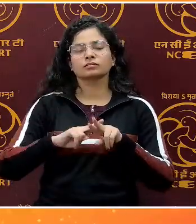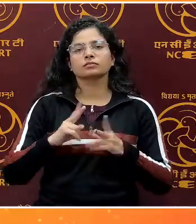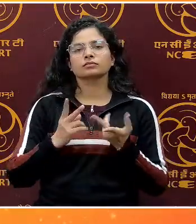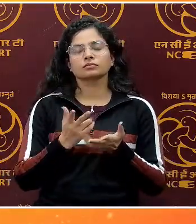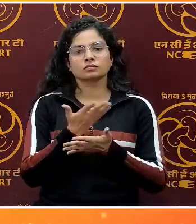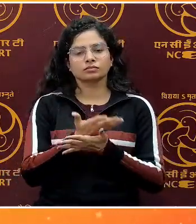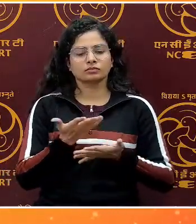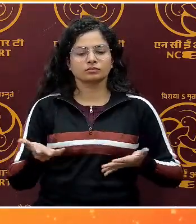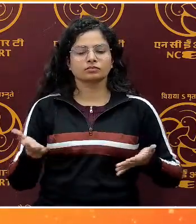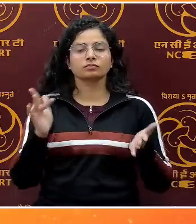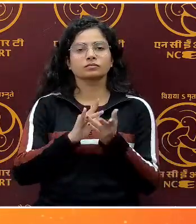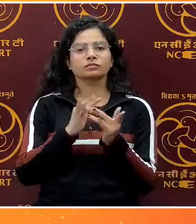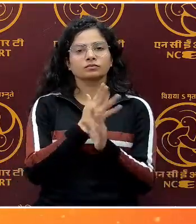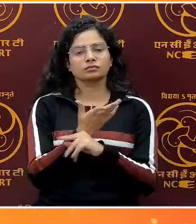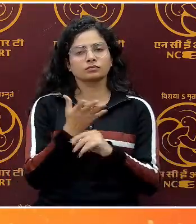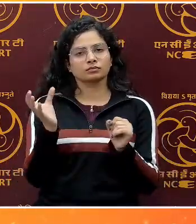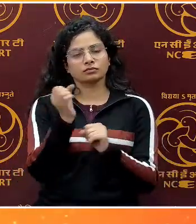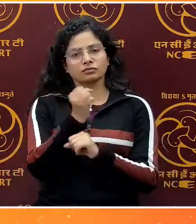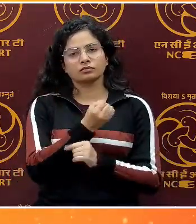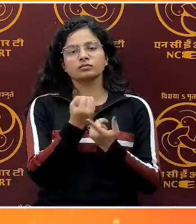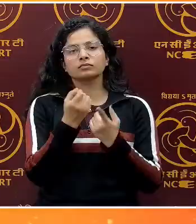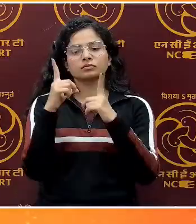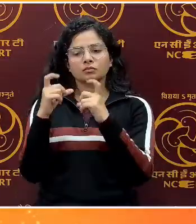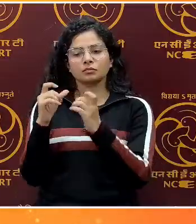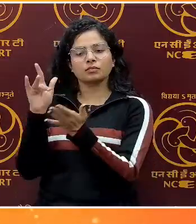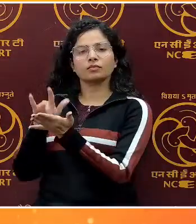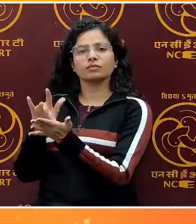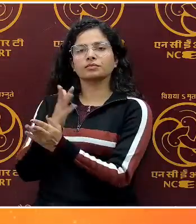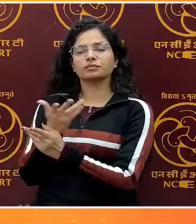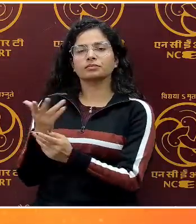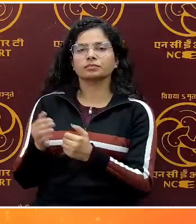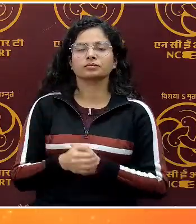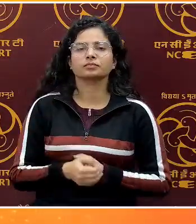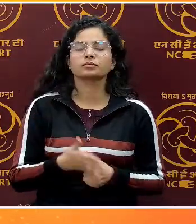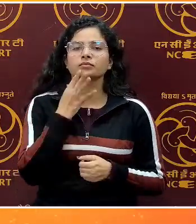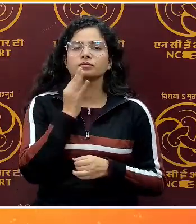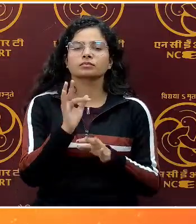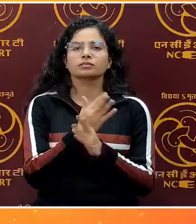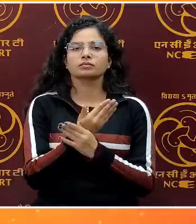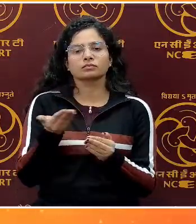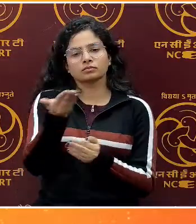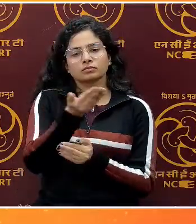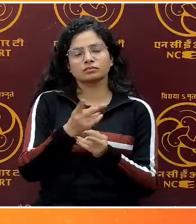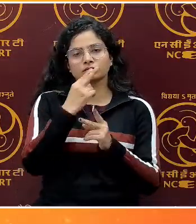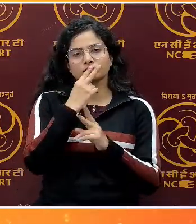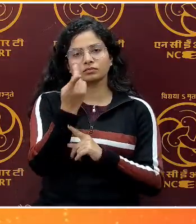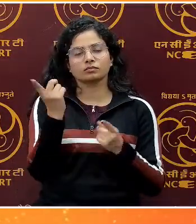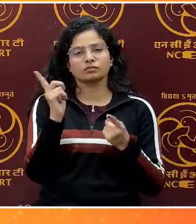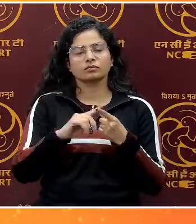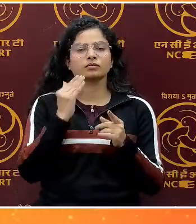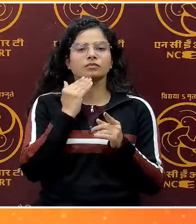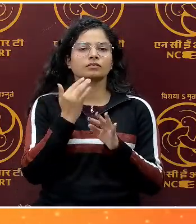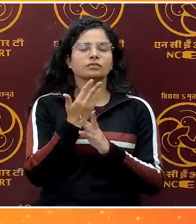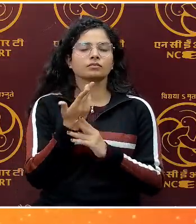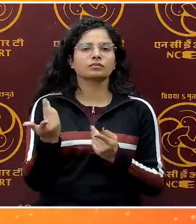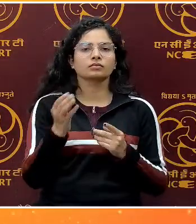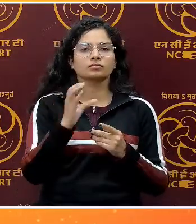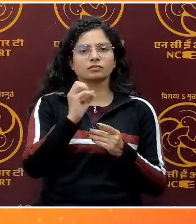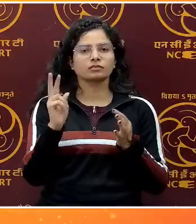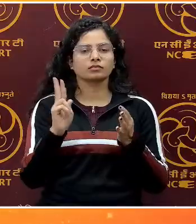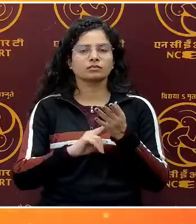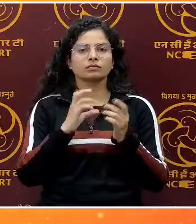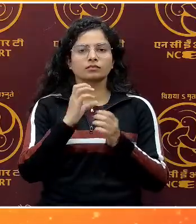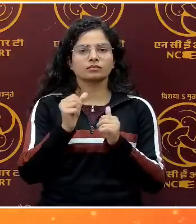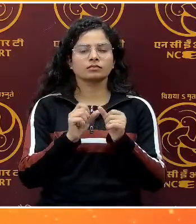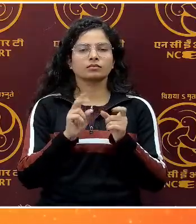you find the image formation is taking place. Now majorly we have seen what happens in case of concave mirror. It will